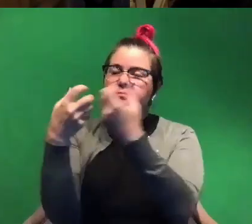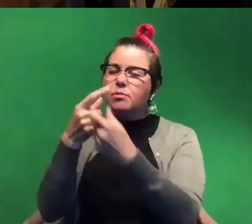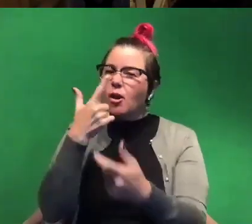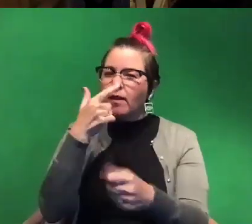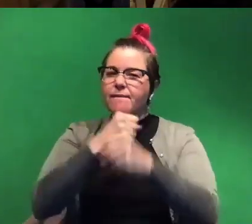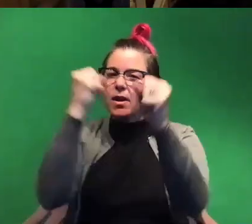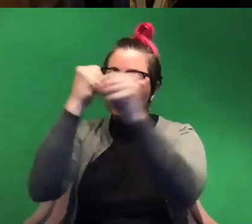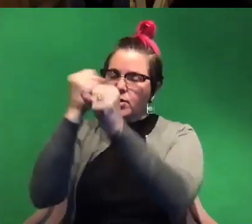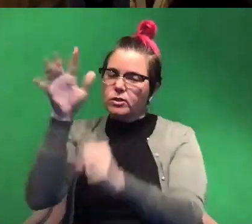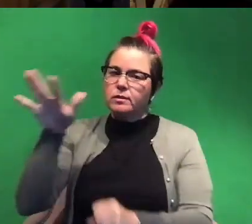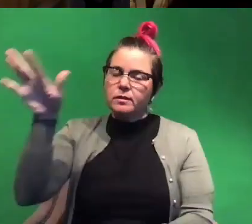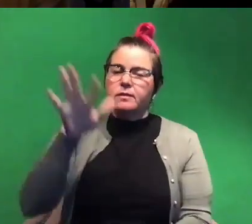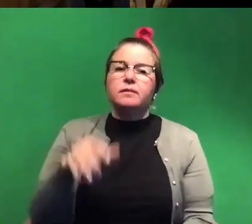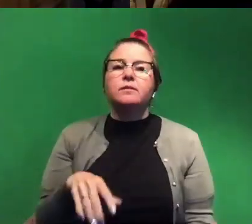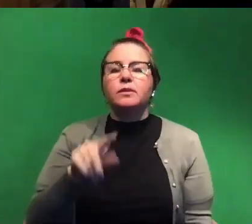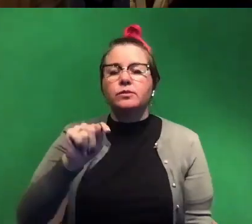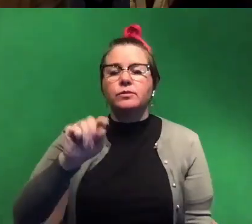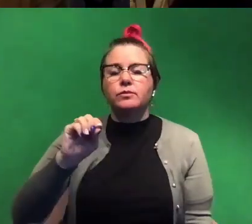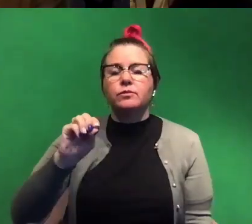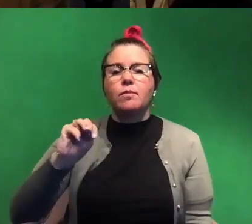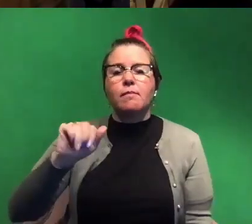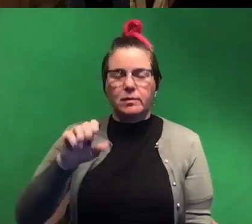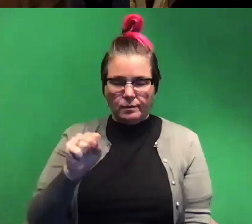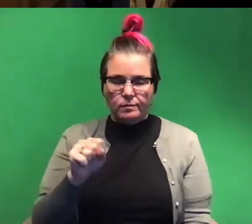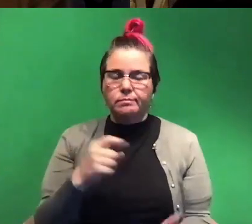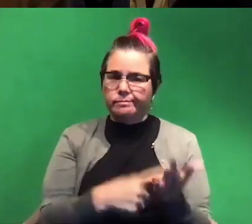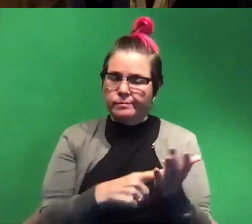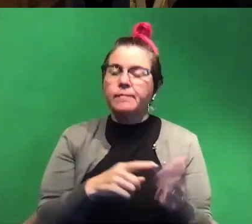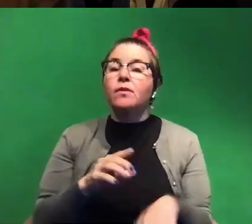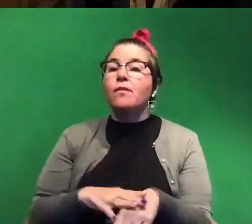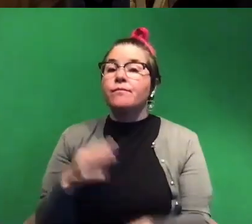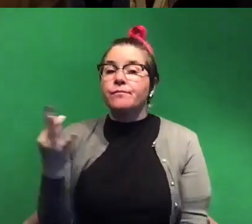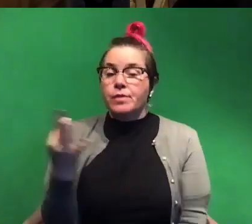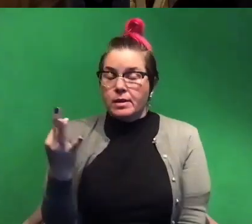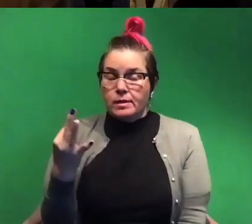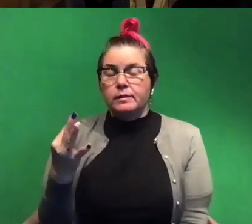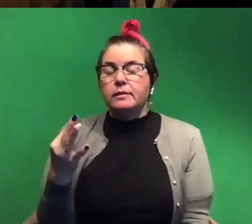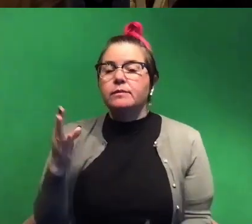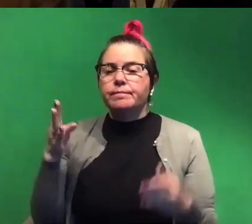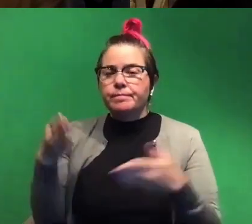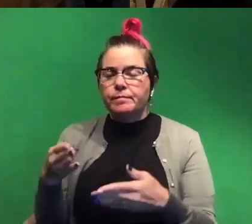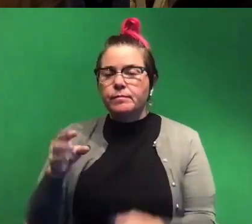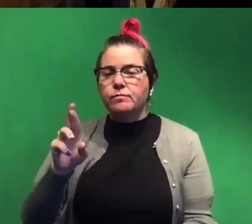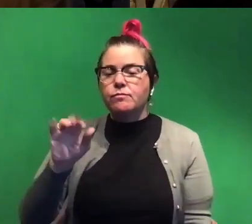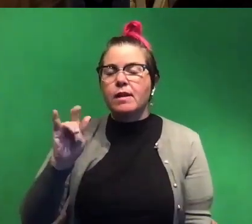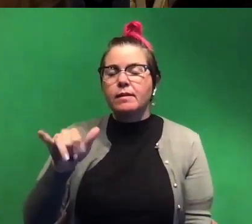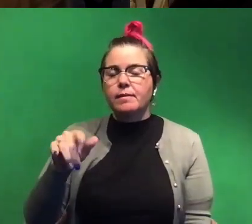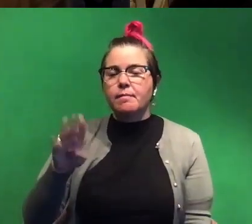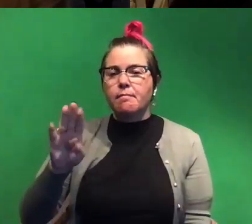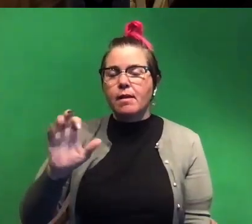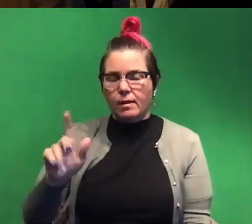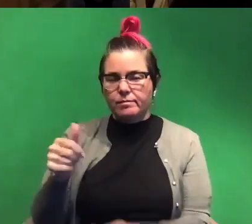with Tomas. We're going to be talking all about that. And then on Friday, we're talking with Riley Black, who's a science